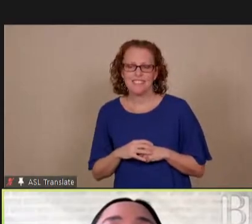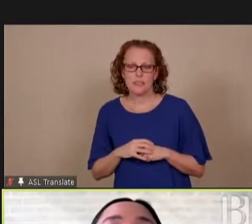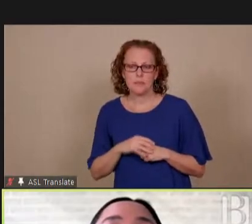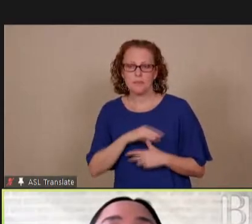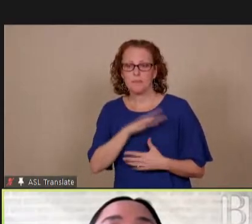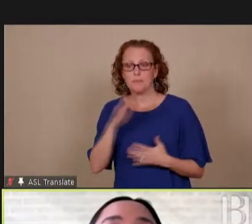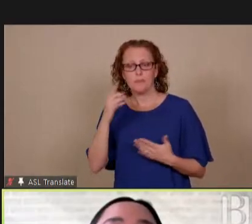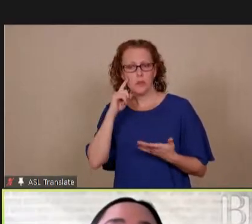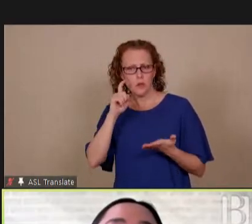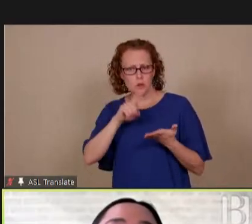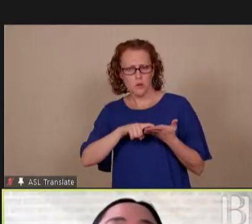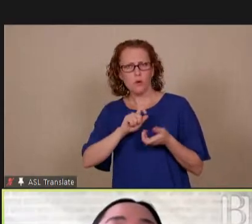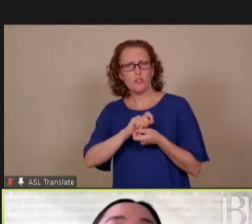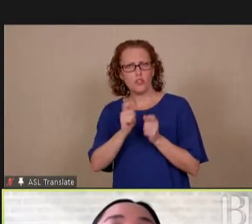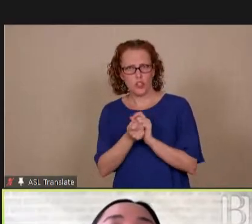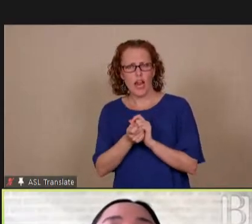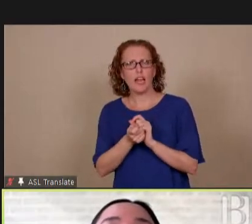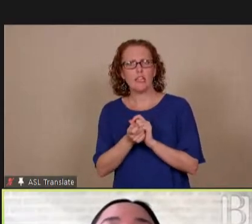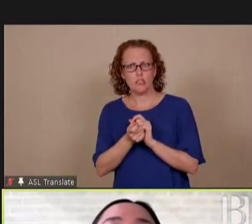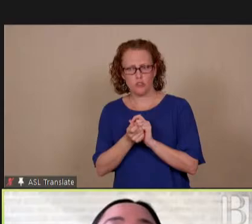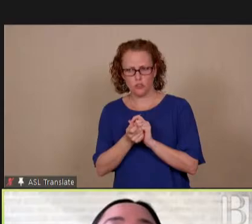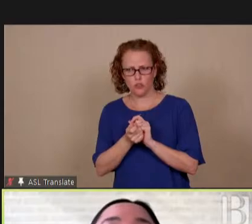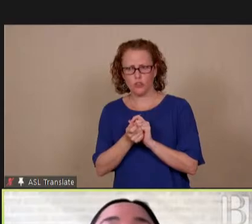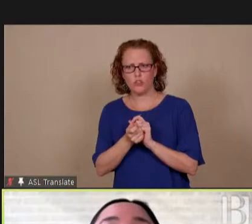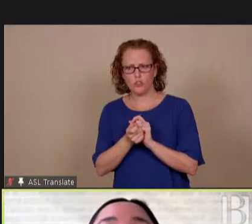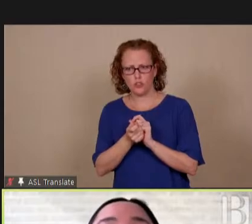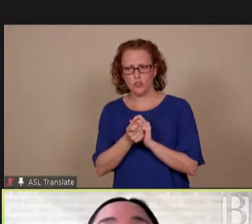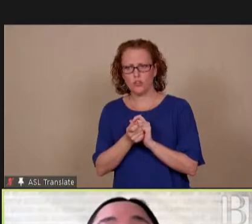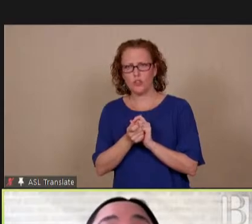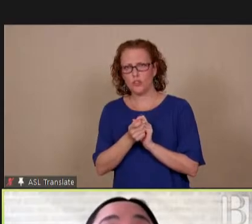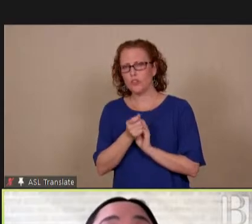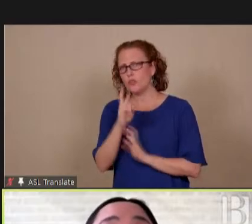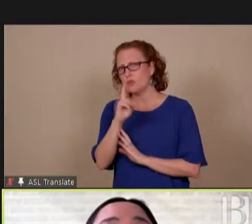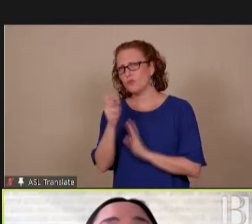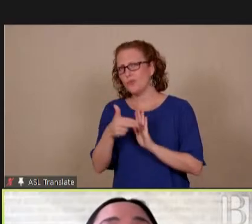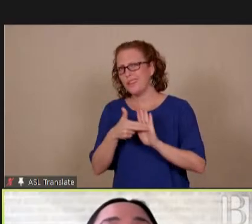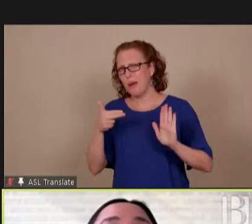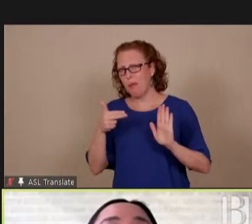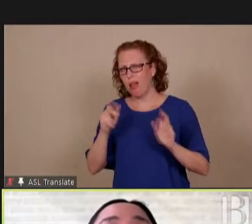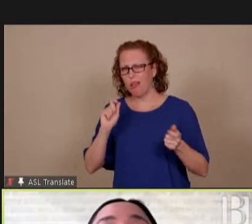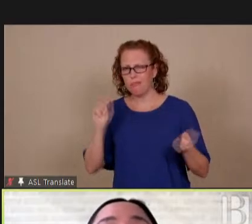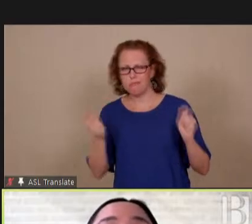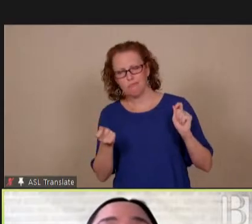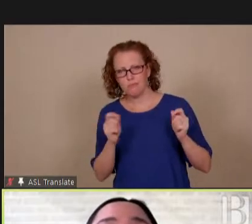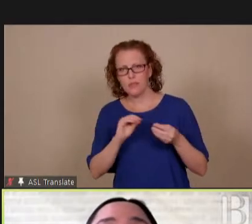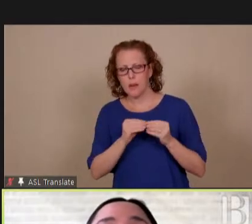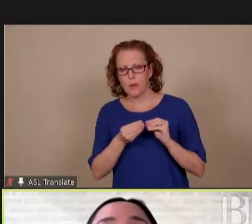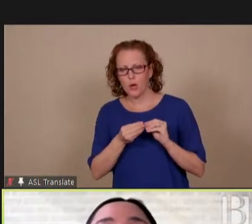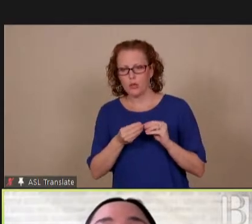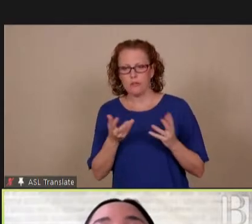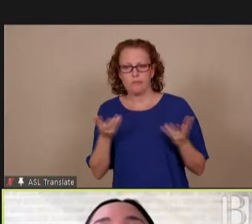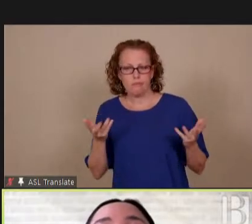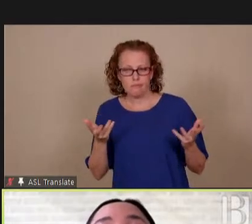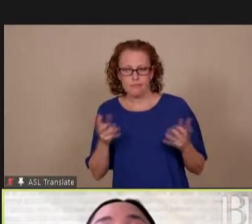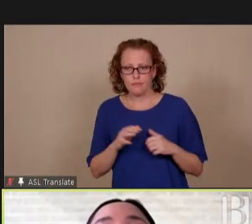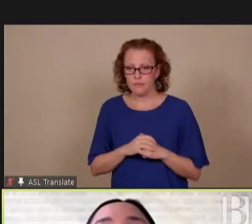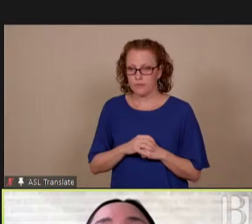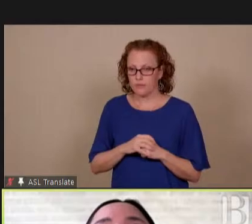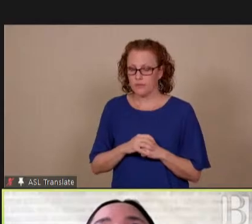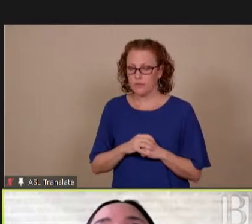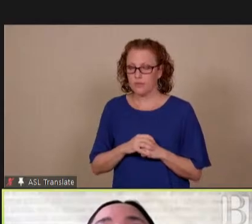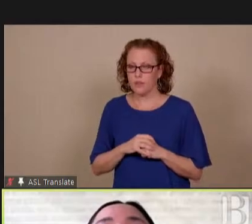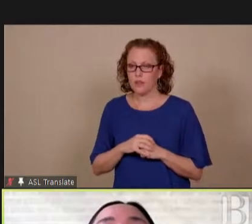configurations of the current districts. However, it appears as if they have just been renumbered. So council, if they wanted to, could